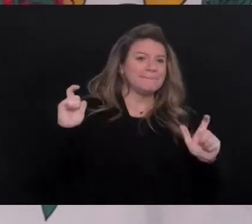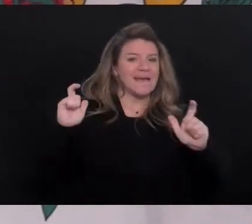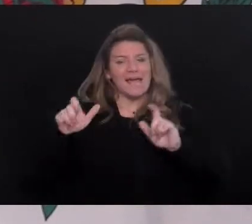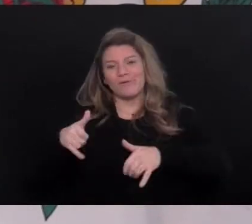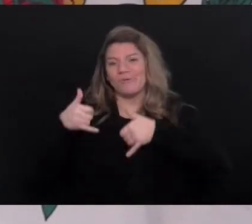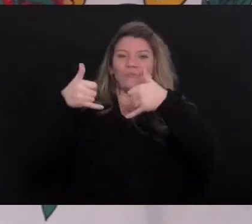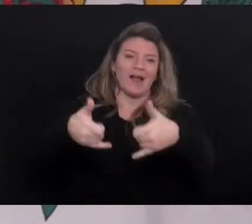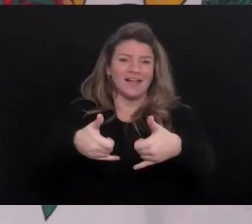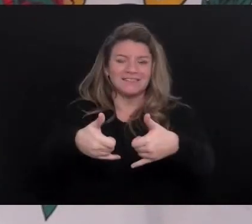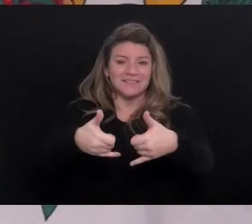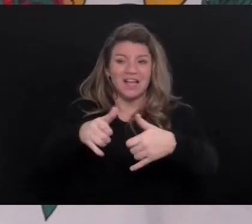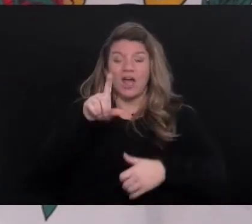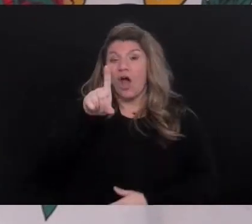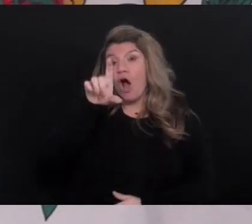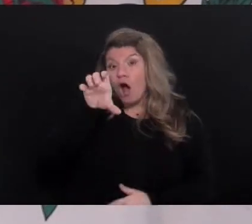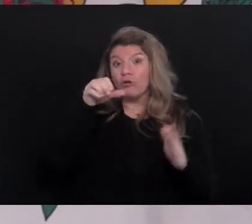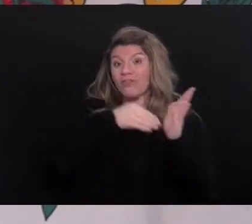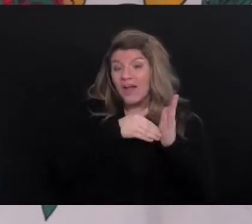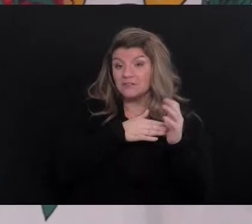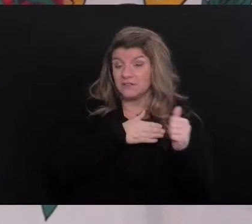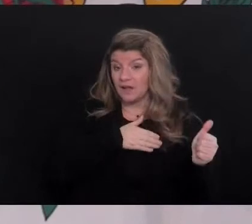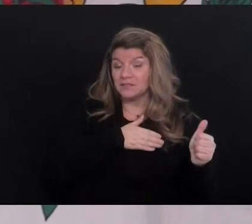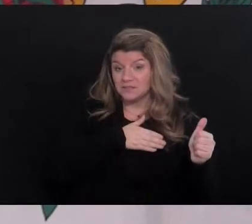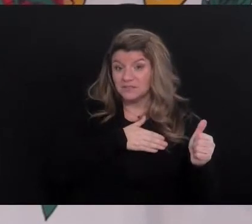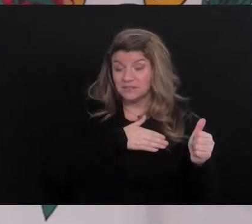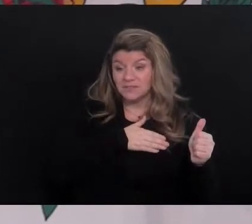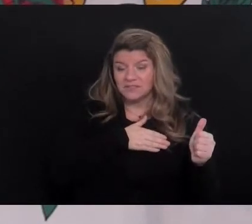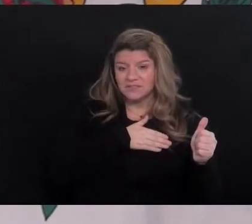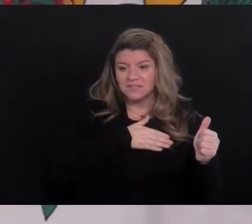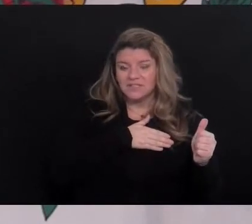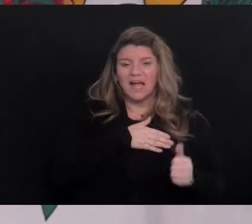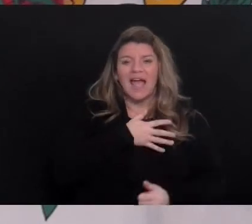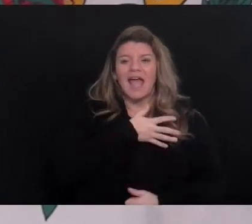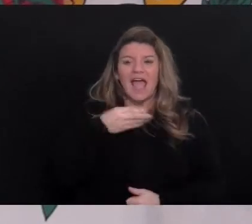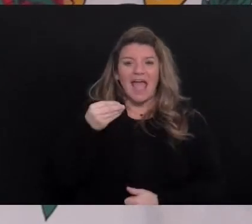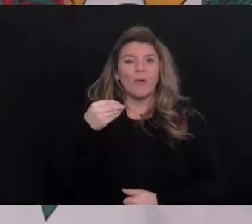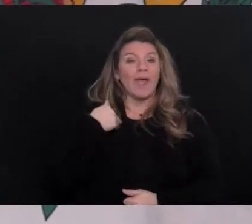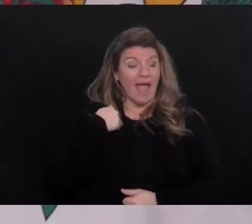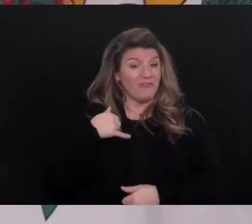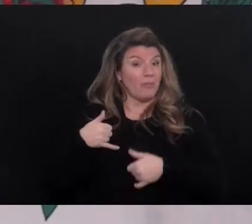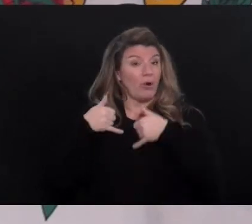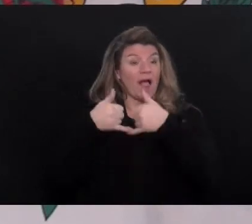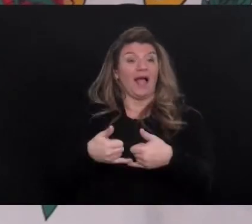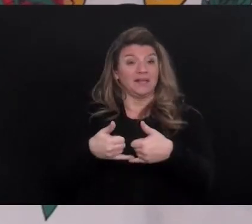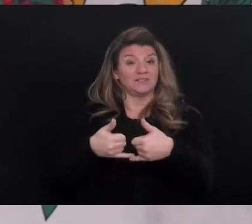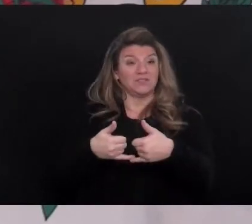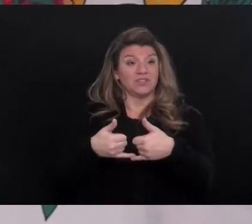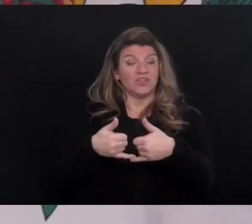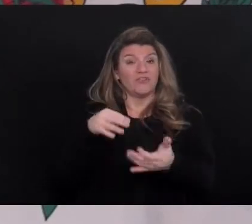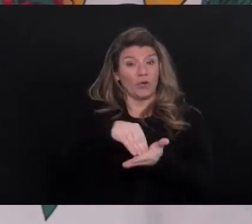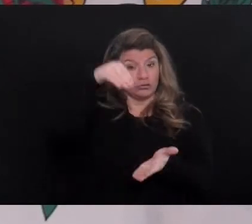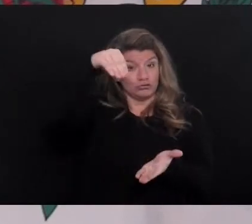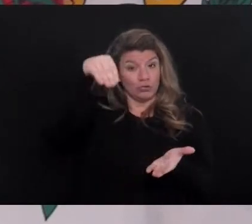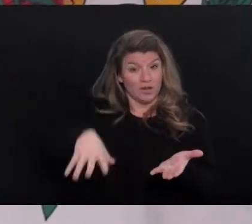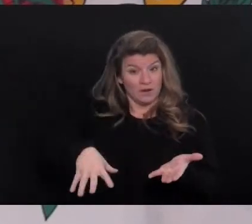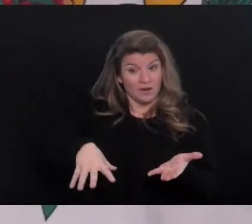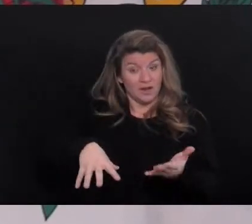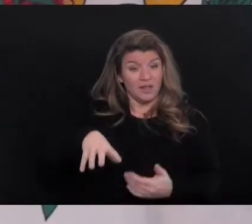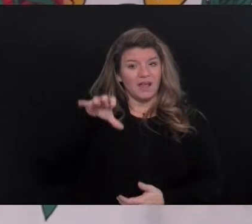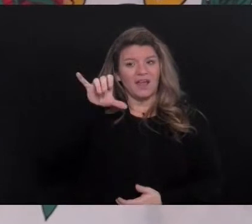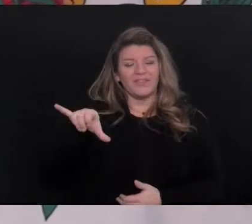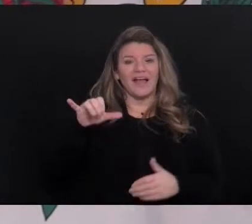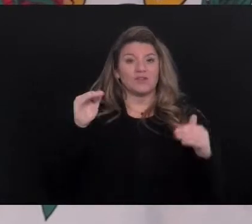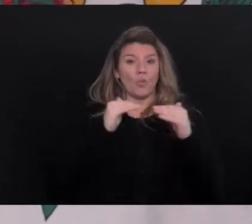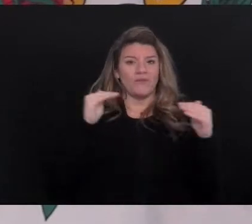grand prize of $100,000, and there is a grand prize that is awarded to a student that is equivalent